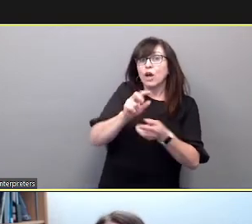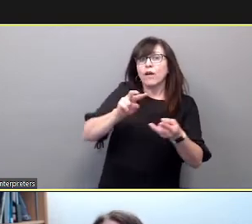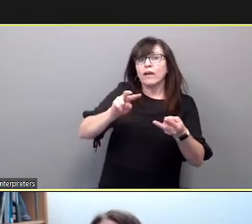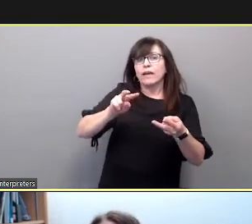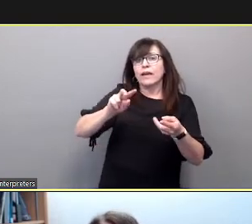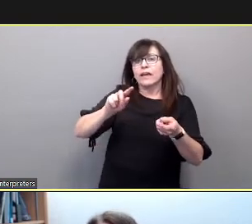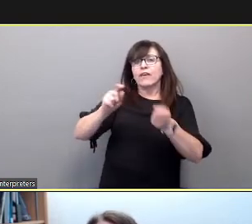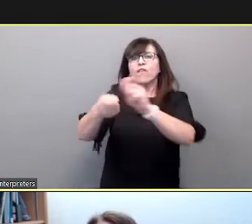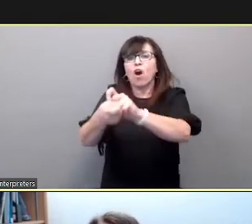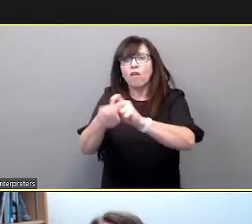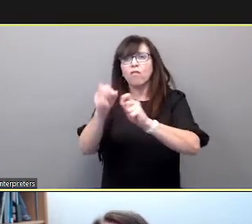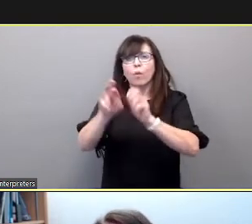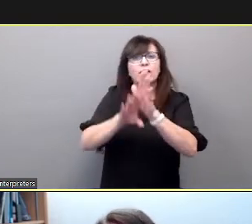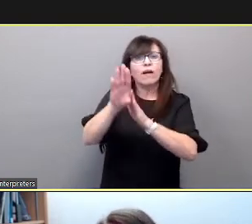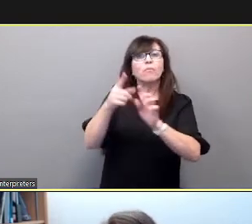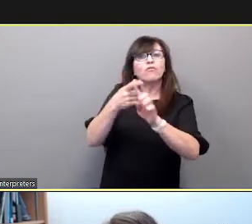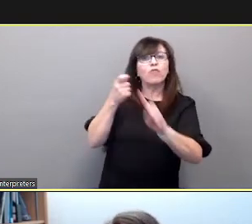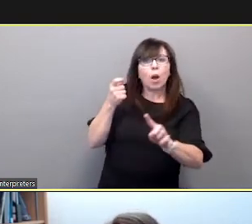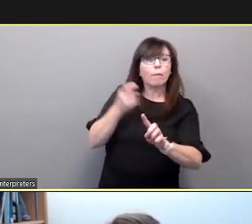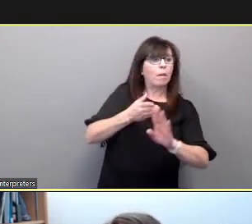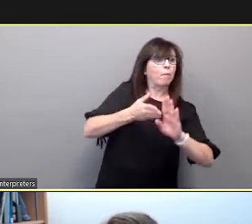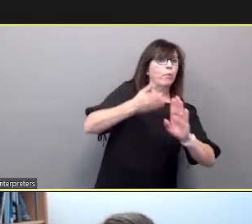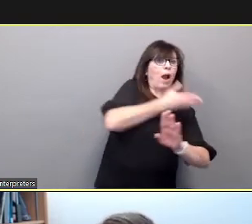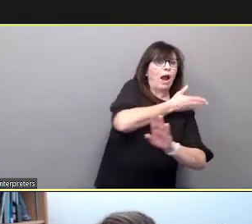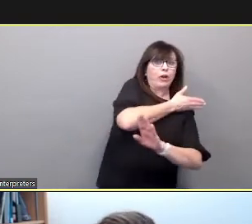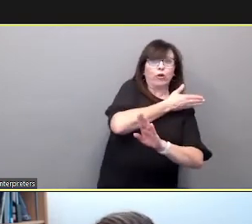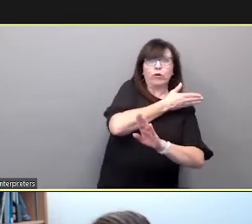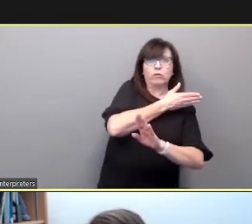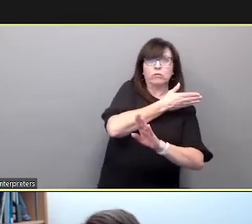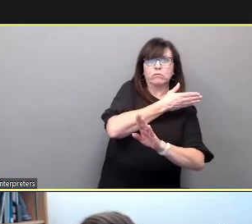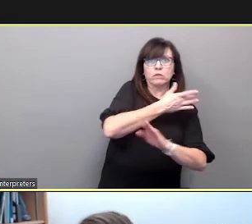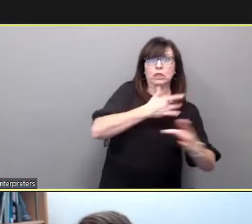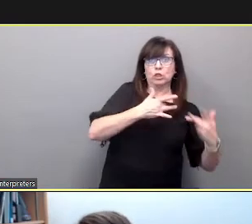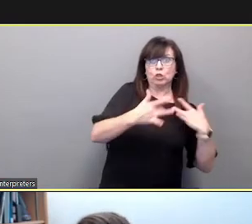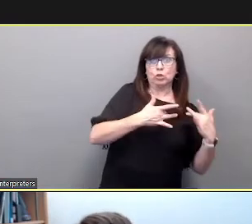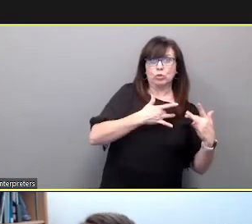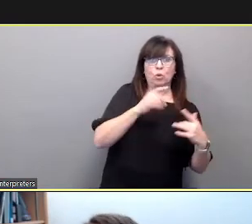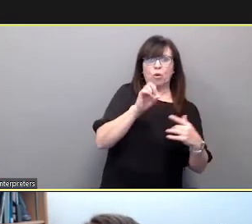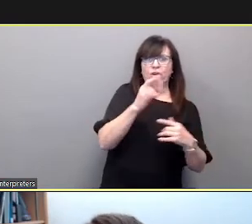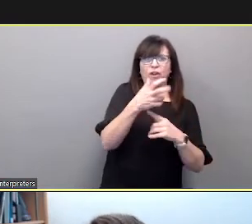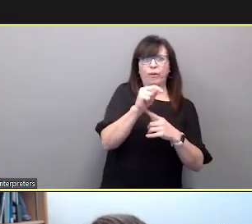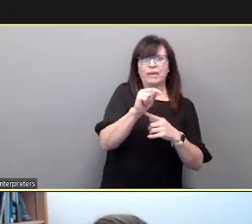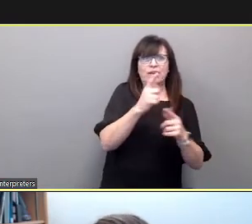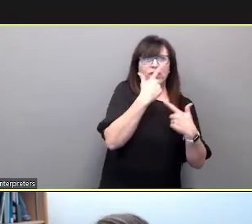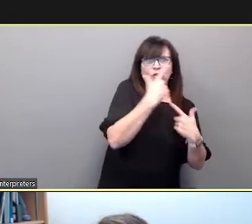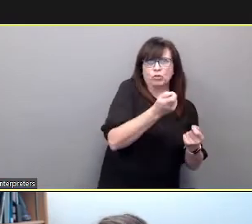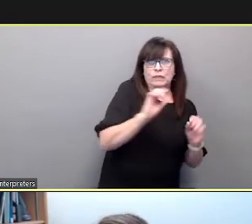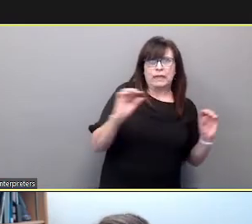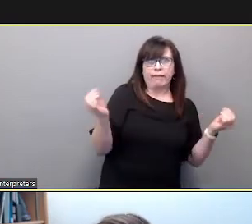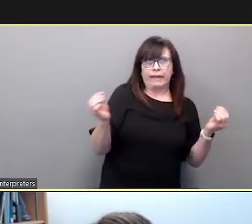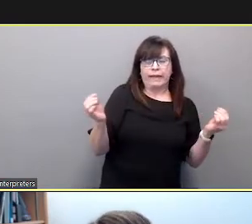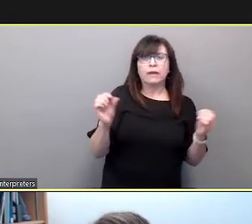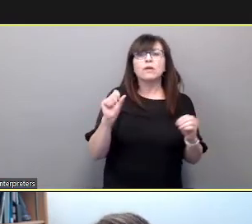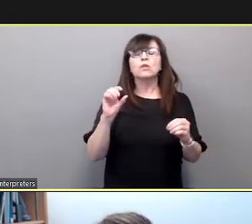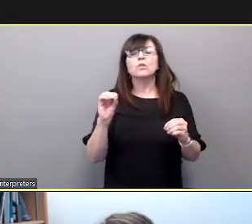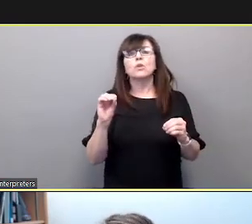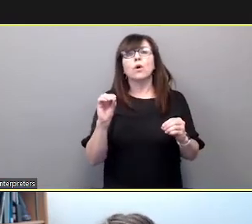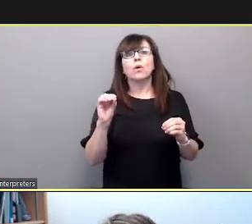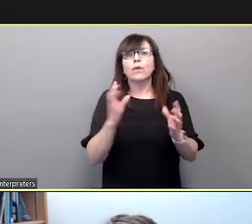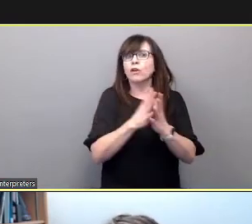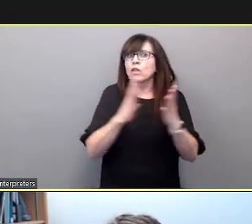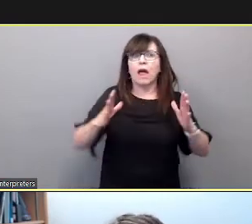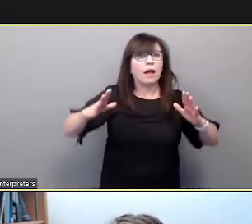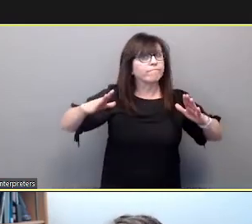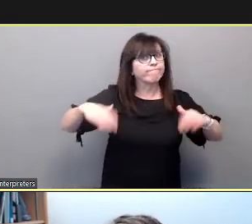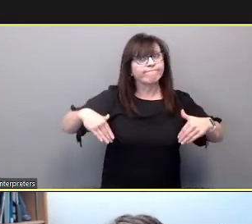evolve or develop from a prior variant of concern or even a variant of interest. So there's a lot yet